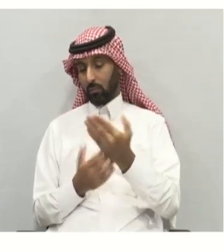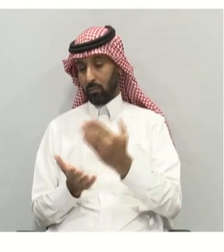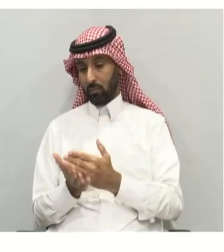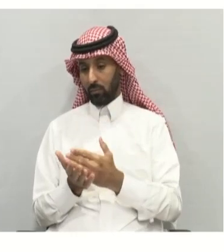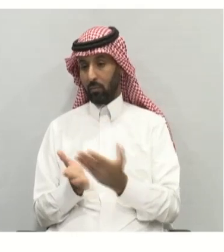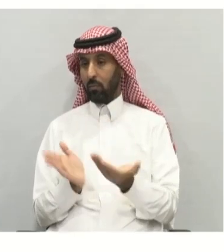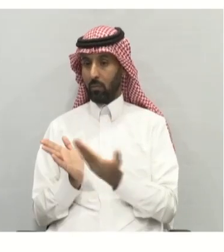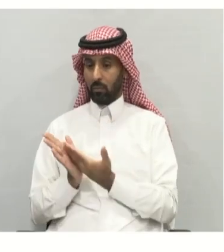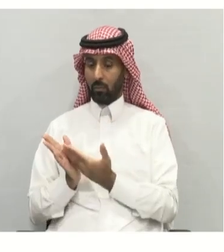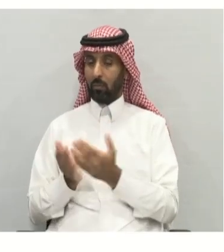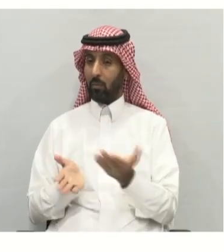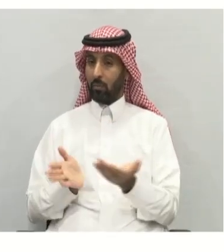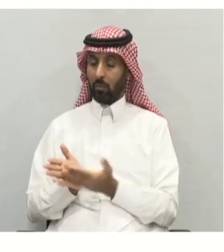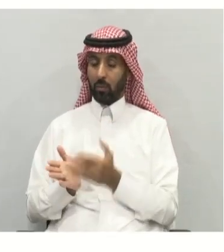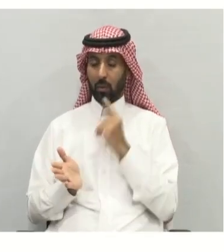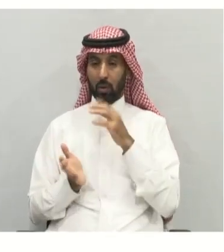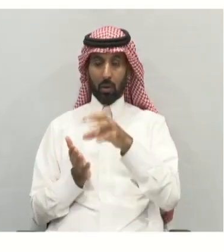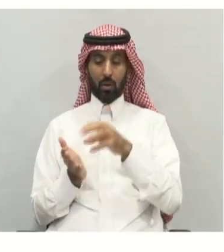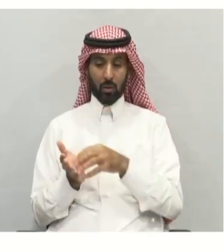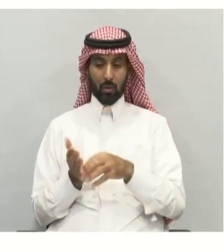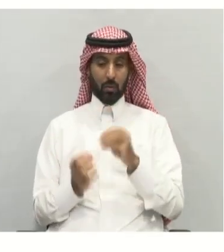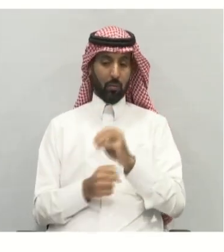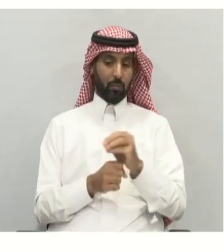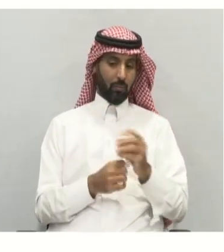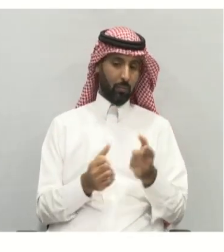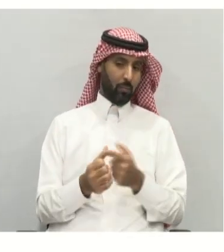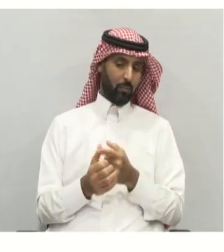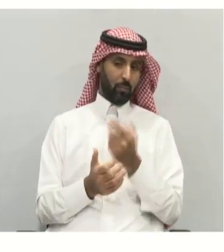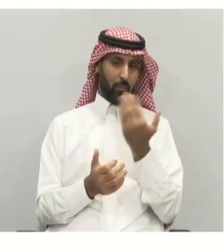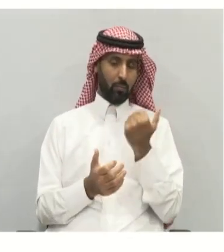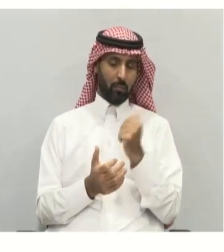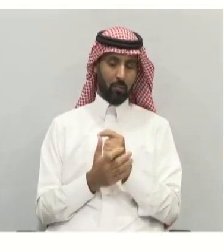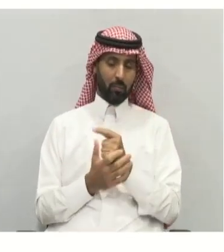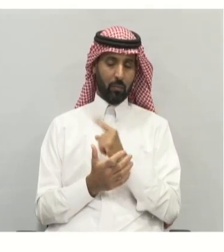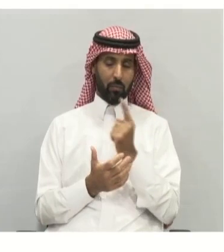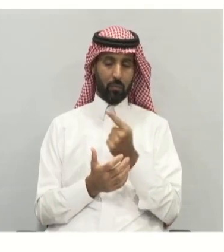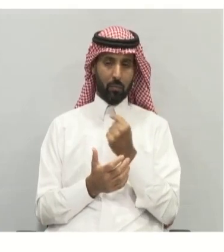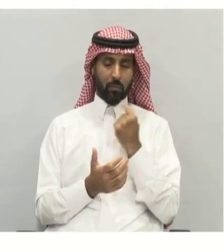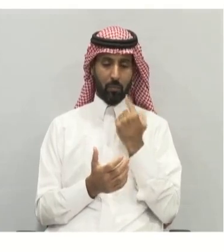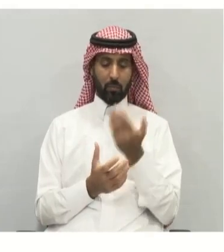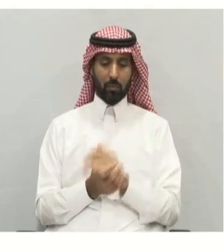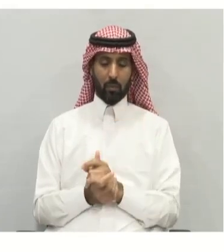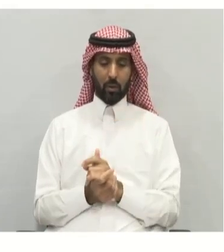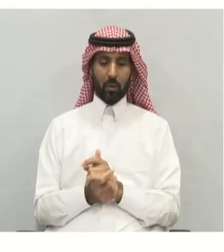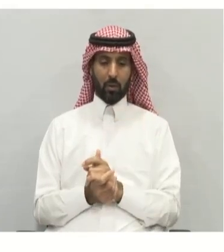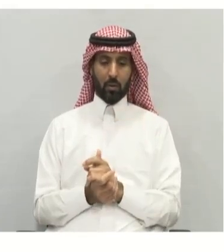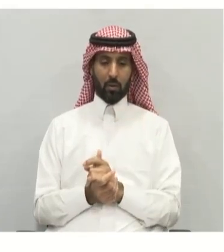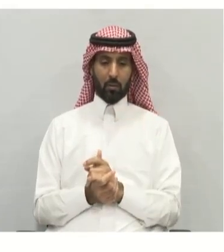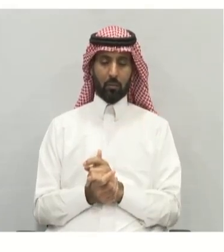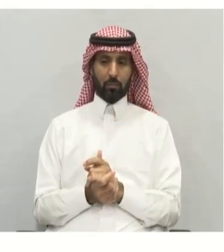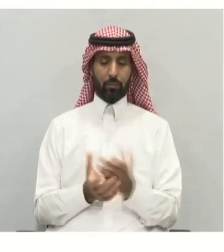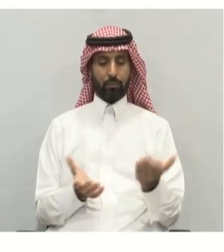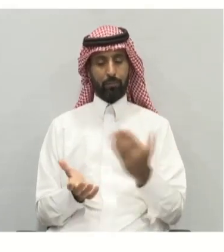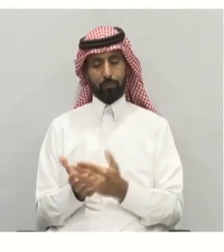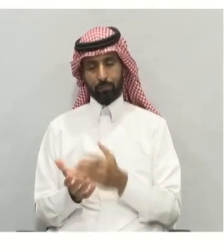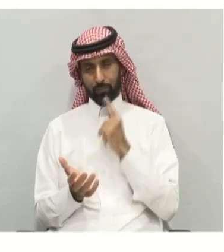invitation card, and also fill in the information that were similar to this. So